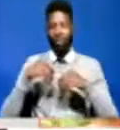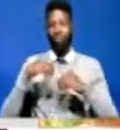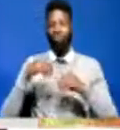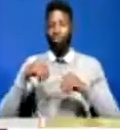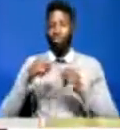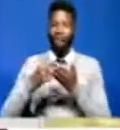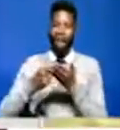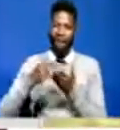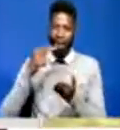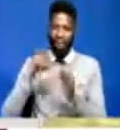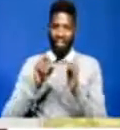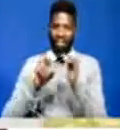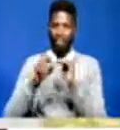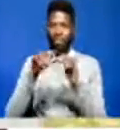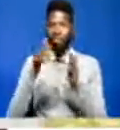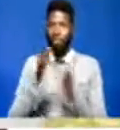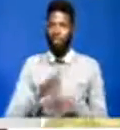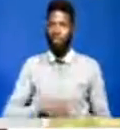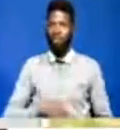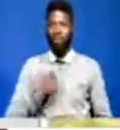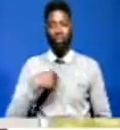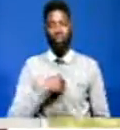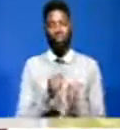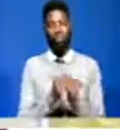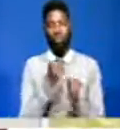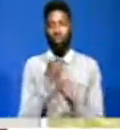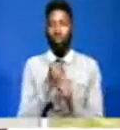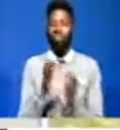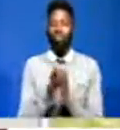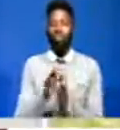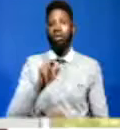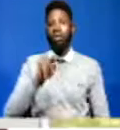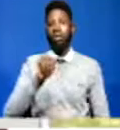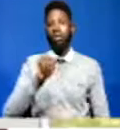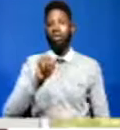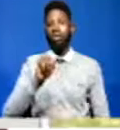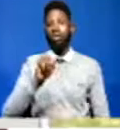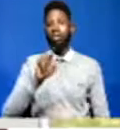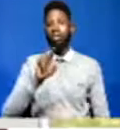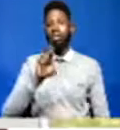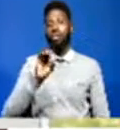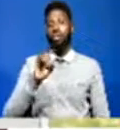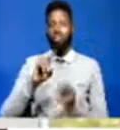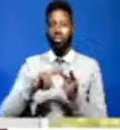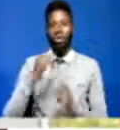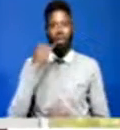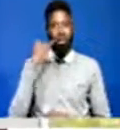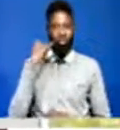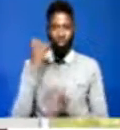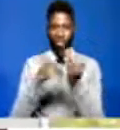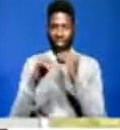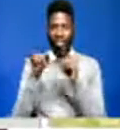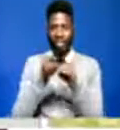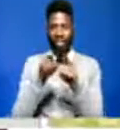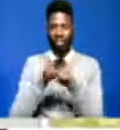to farmers. We also worked together with Carlo and ICRISAT and Egerton University on seed production. That has